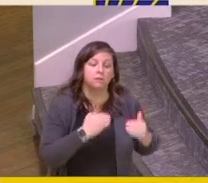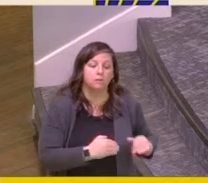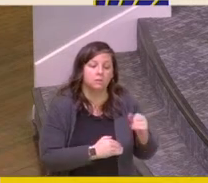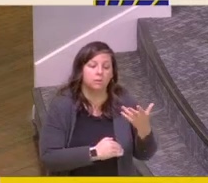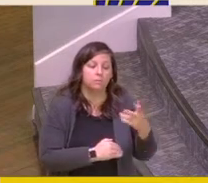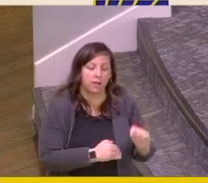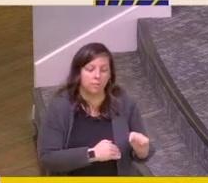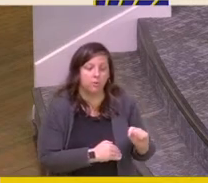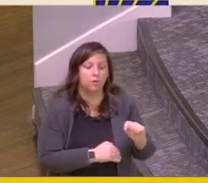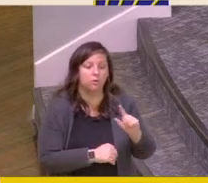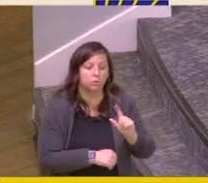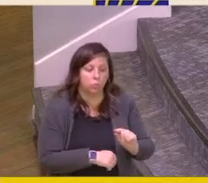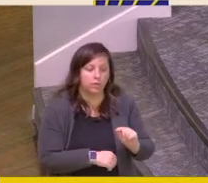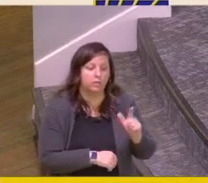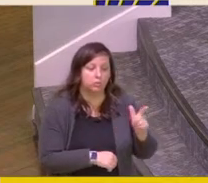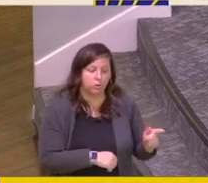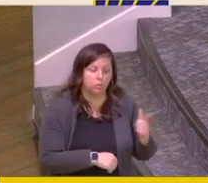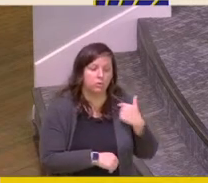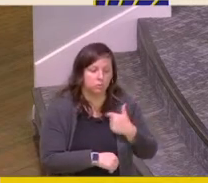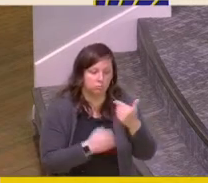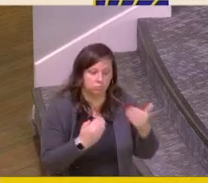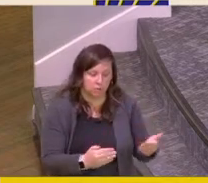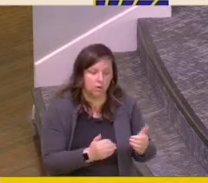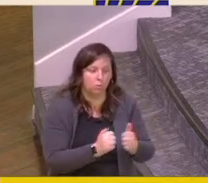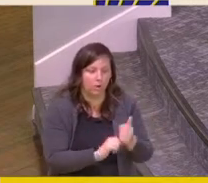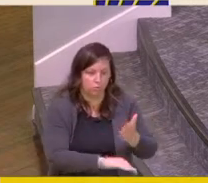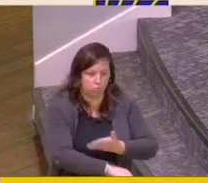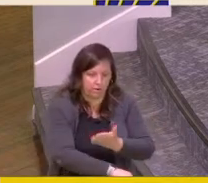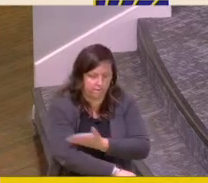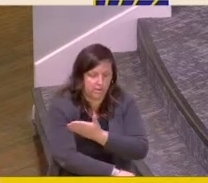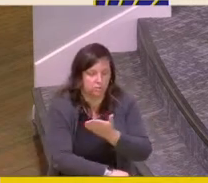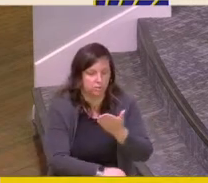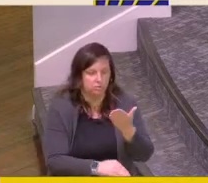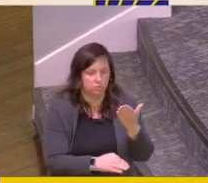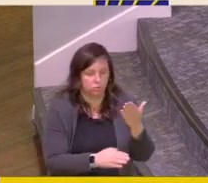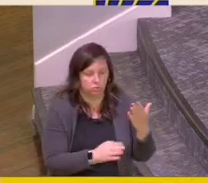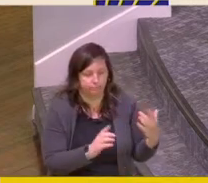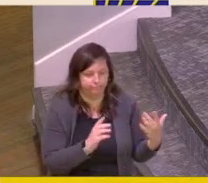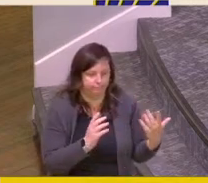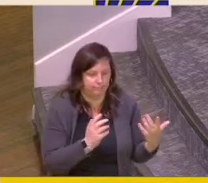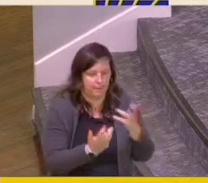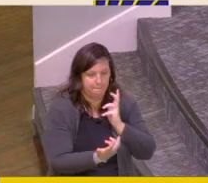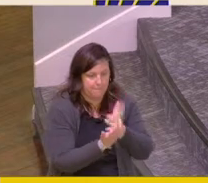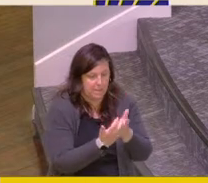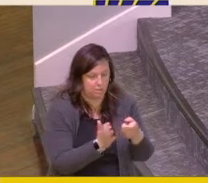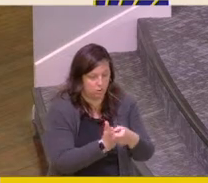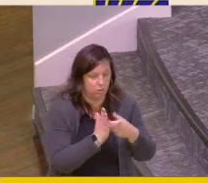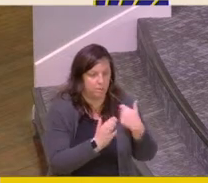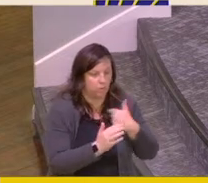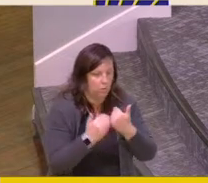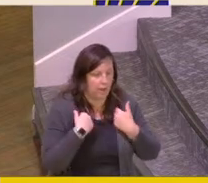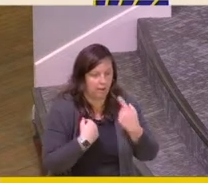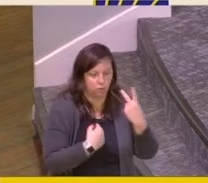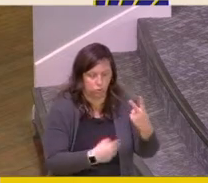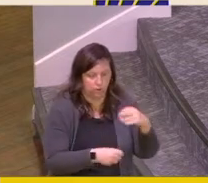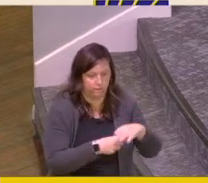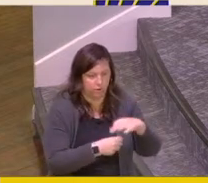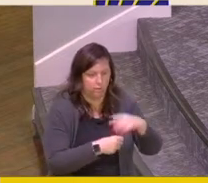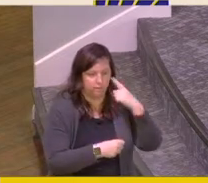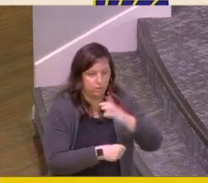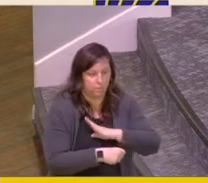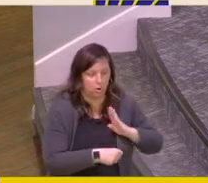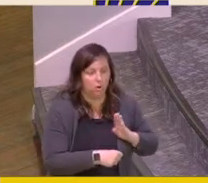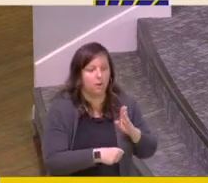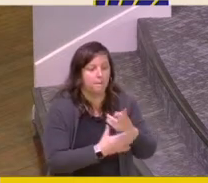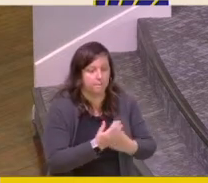renovation of the site to meet the grant requirements, two action items came before the board. Both were intended to move forward